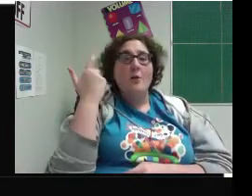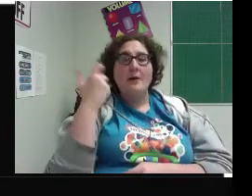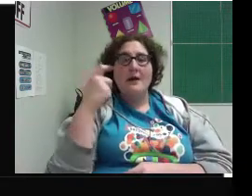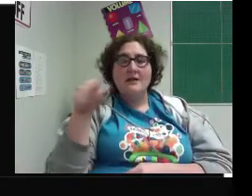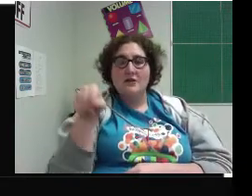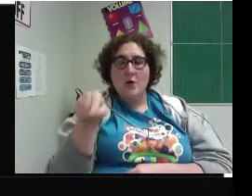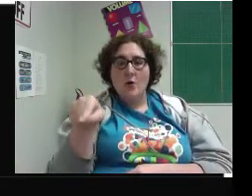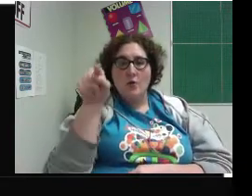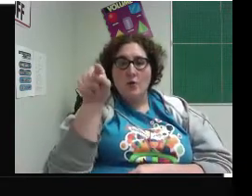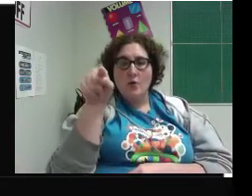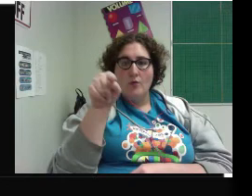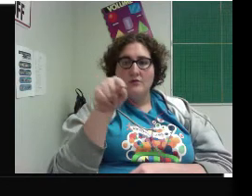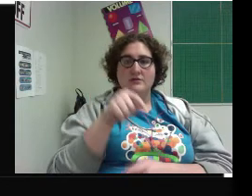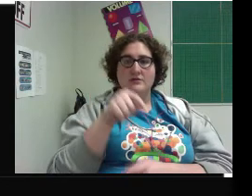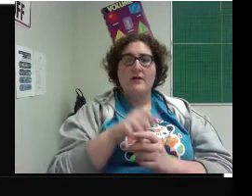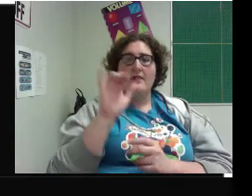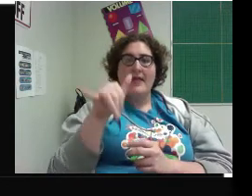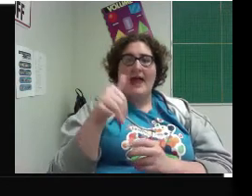markings right here.